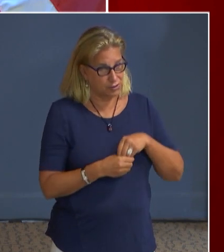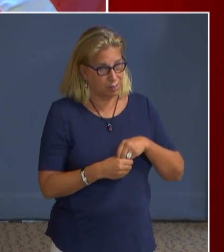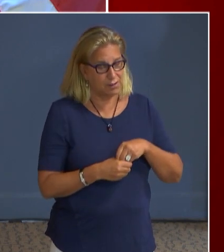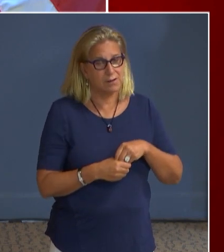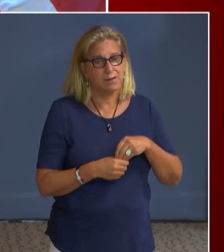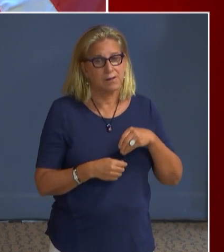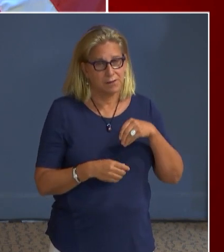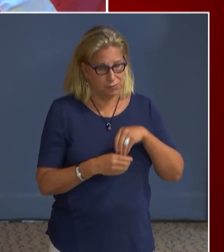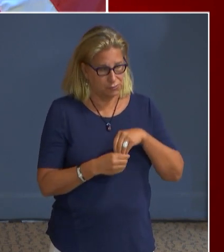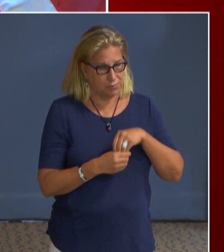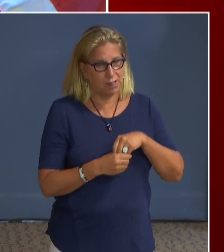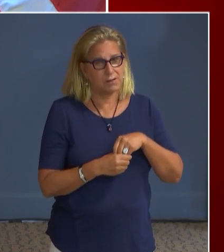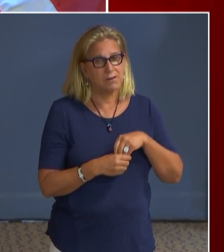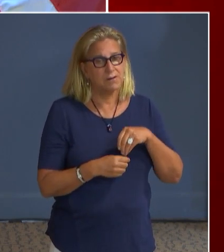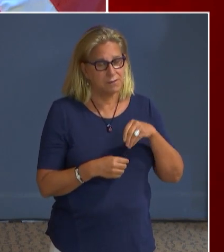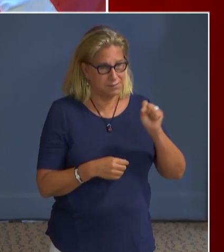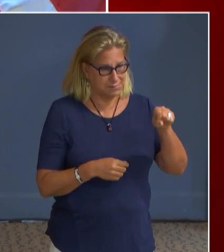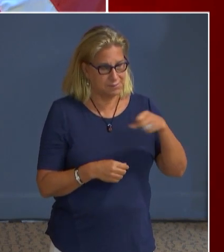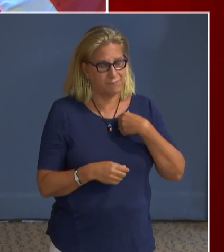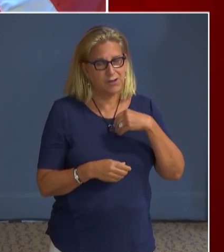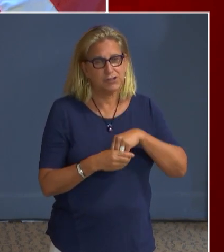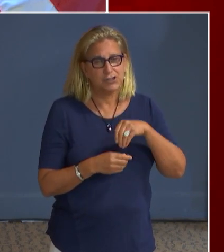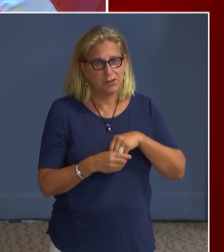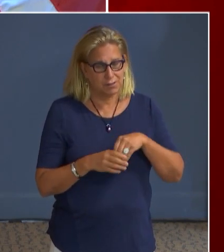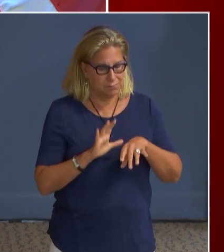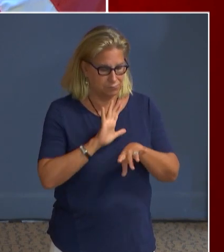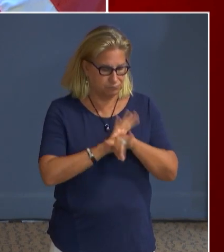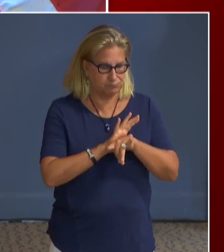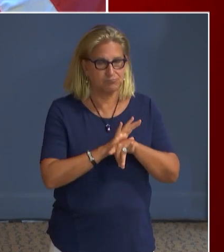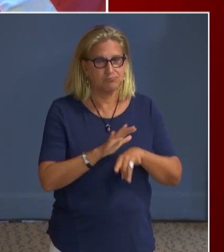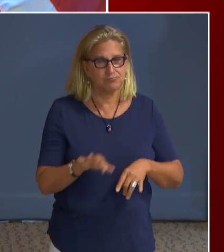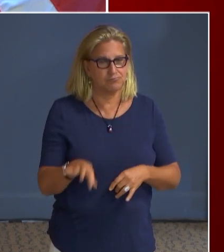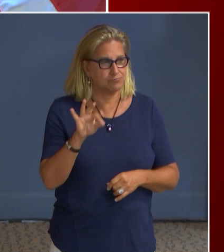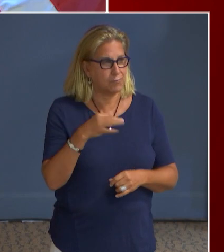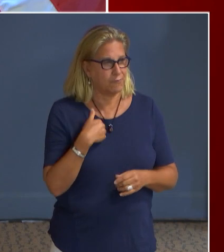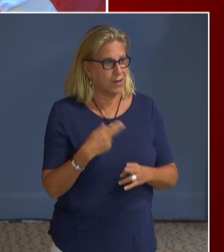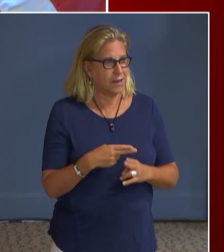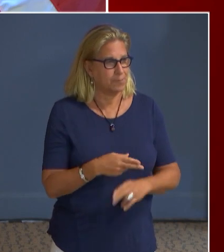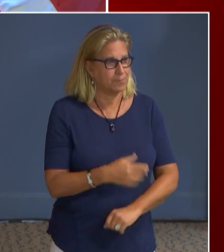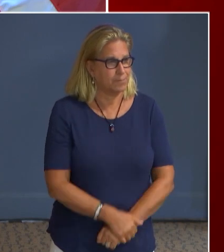internal named as interim, correct. Thanks.